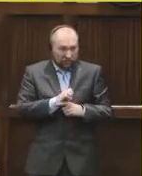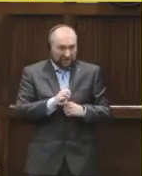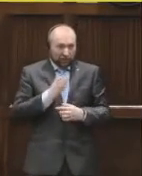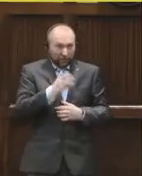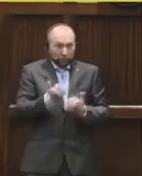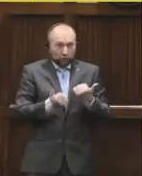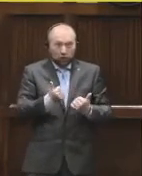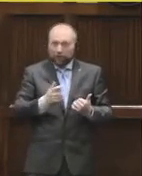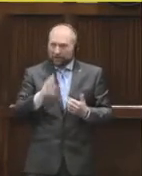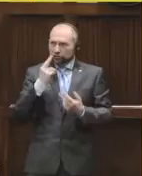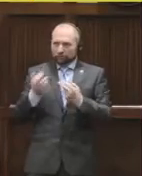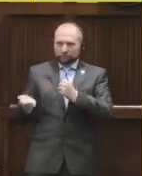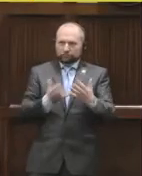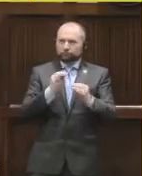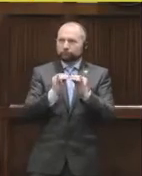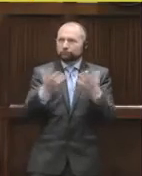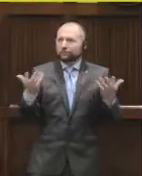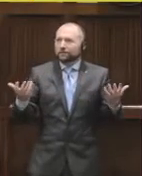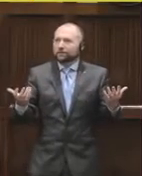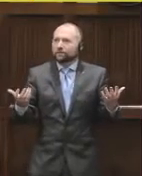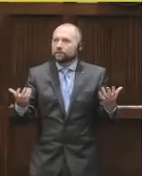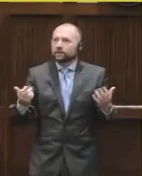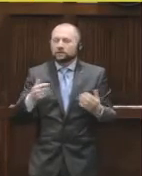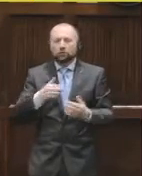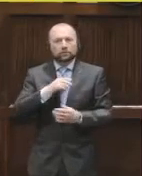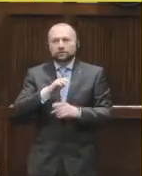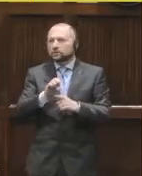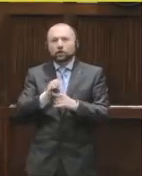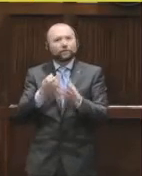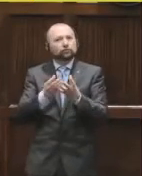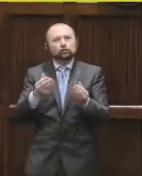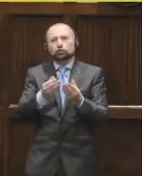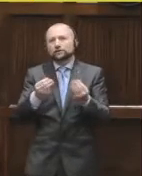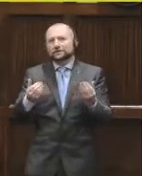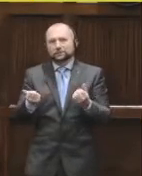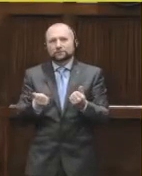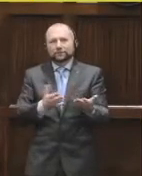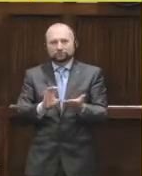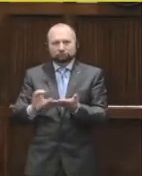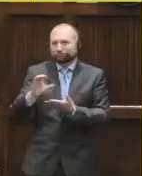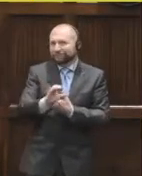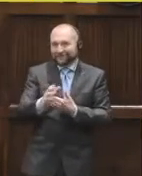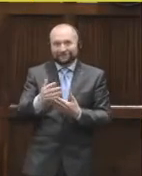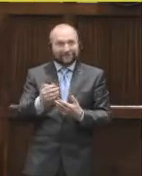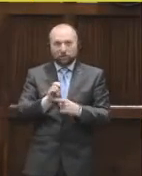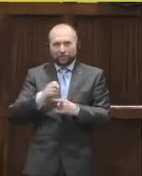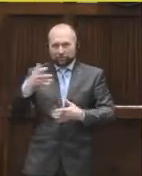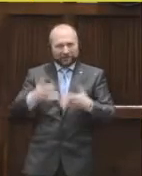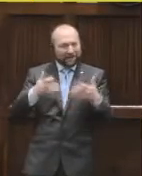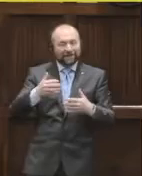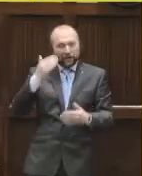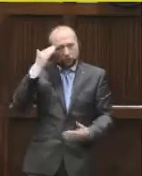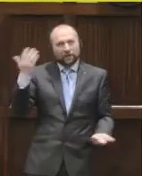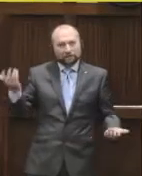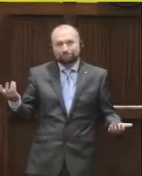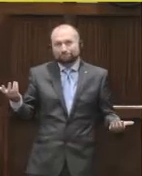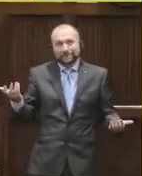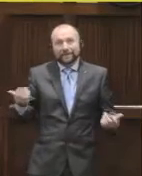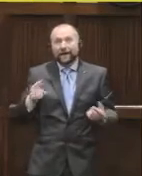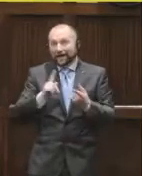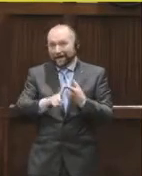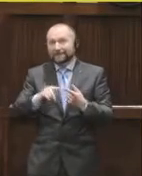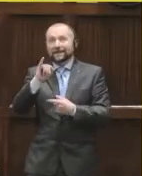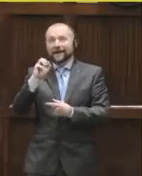very under-resourced at the moment in regard to the provision of signing and the provision of